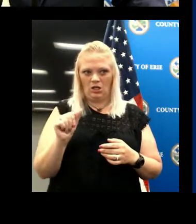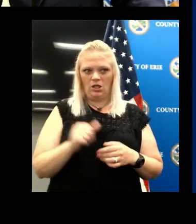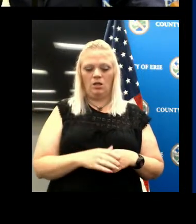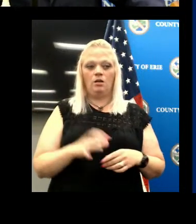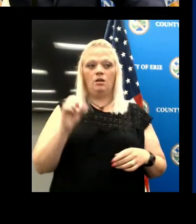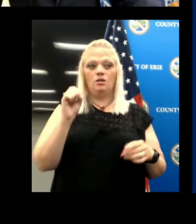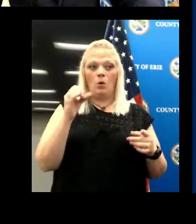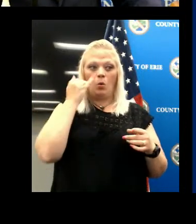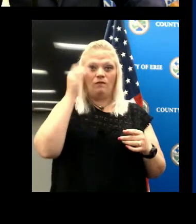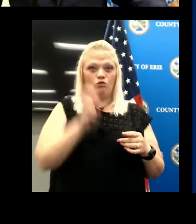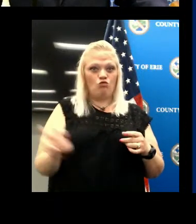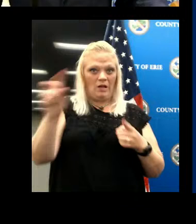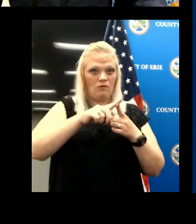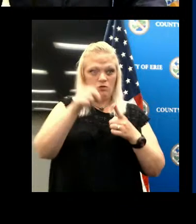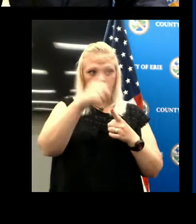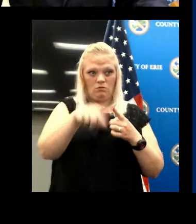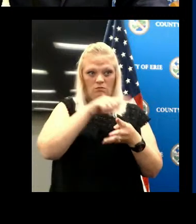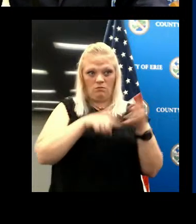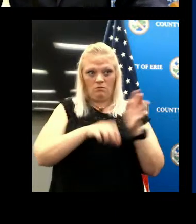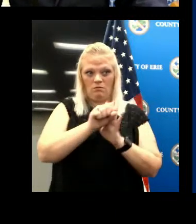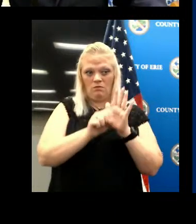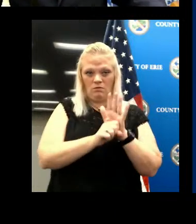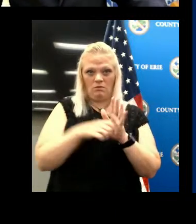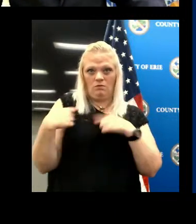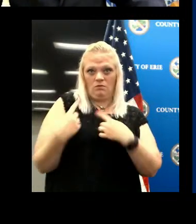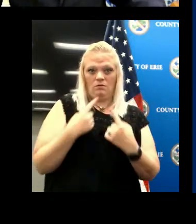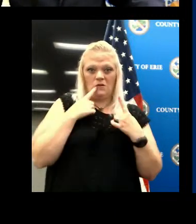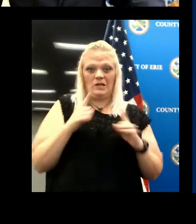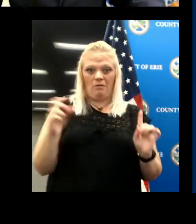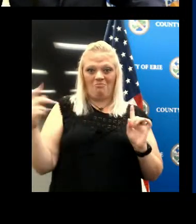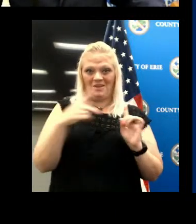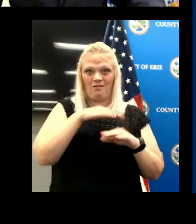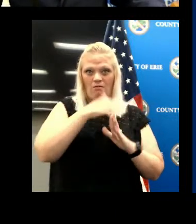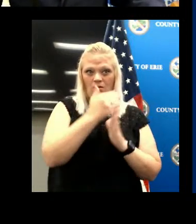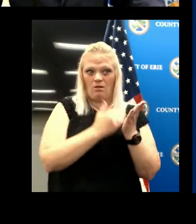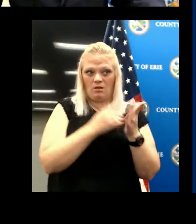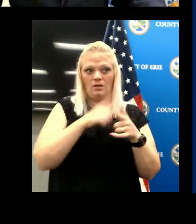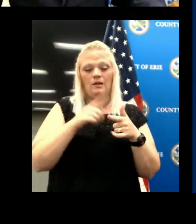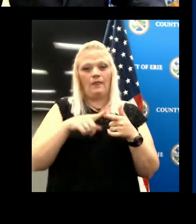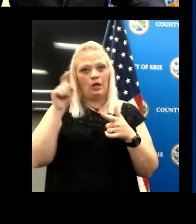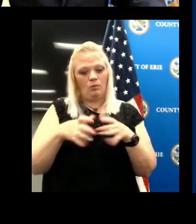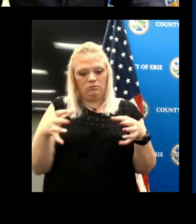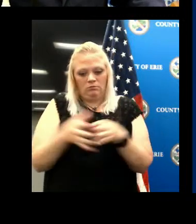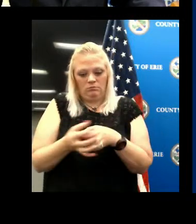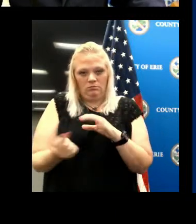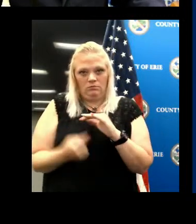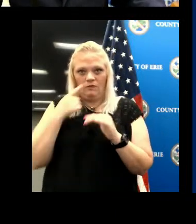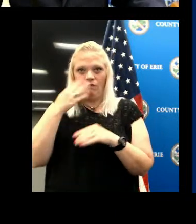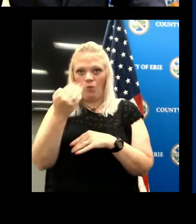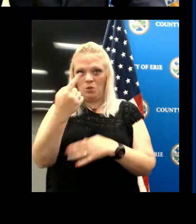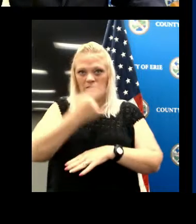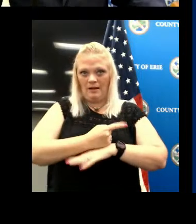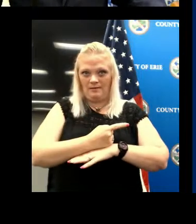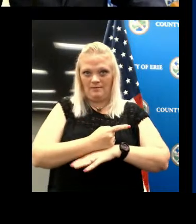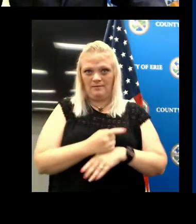So if you traveled to those states, since it was announced that they were back on the list, you are supposed to quarantine for 14